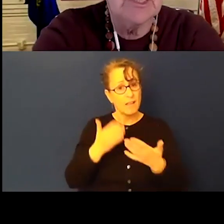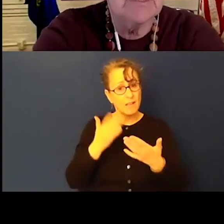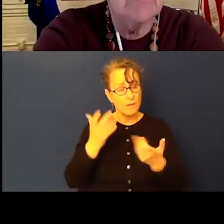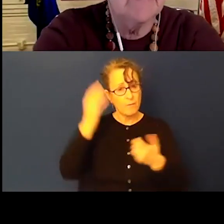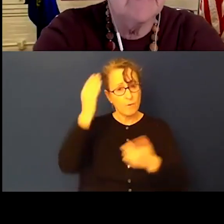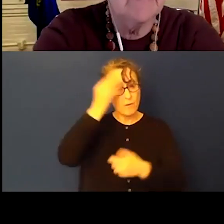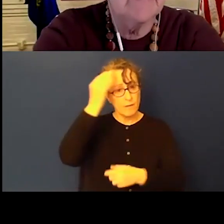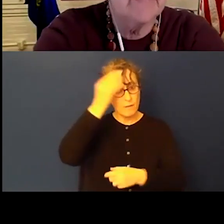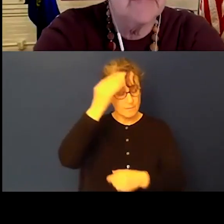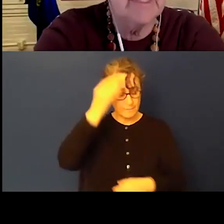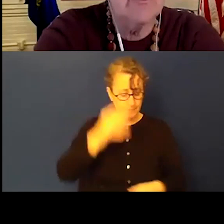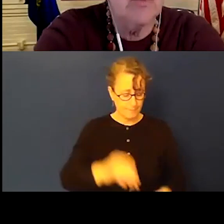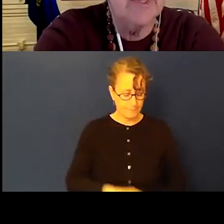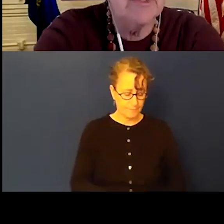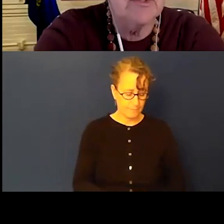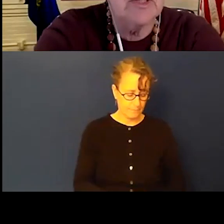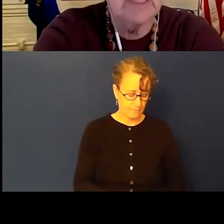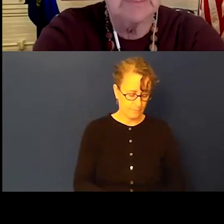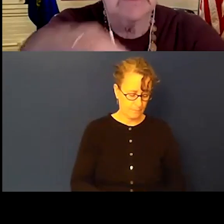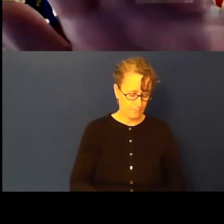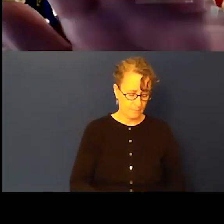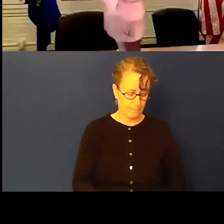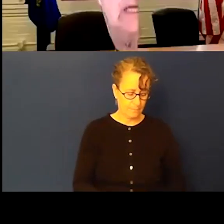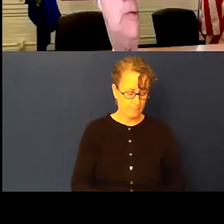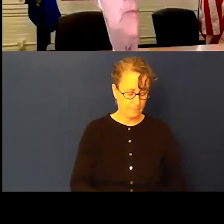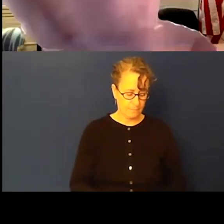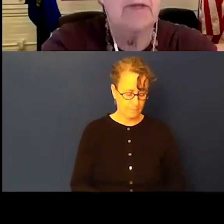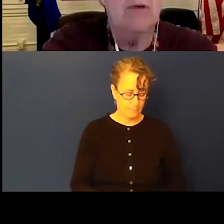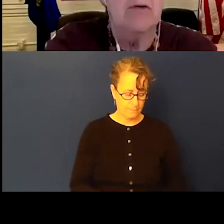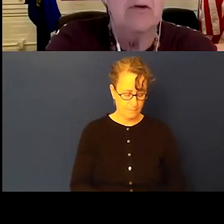I just kind of wonder